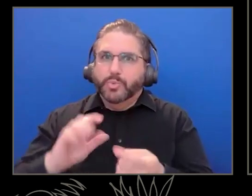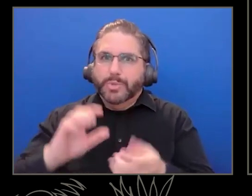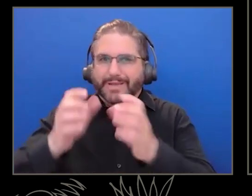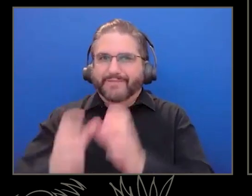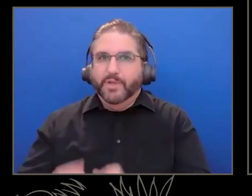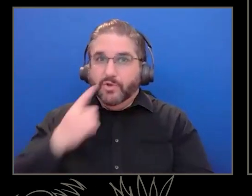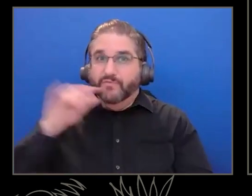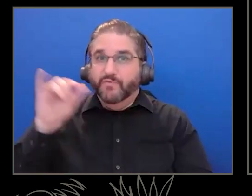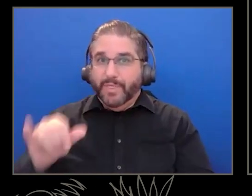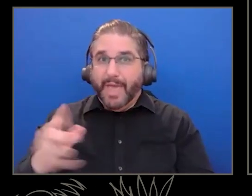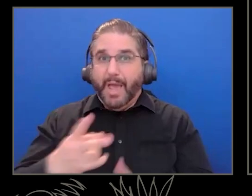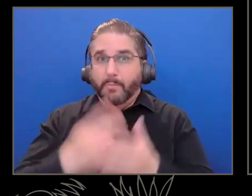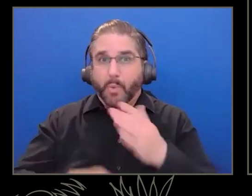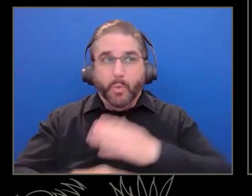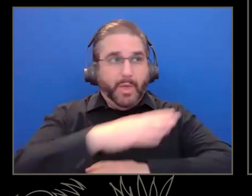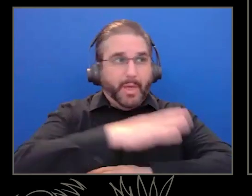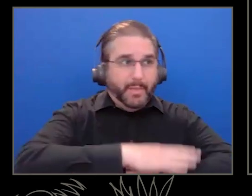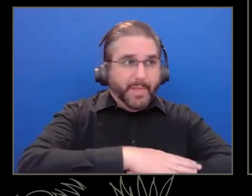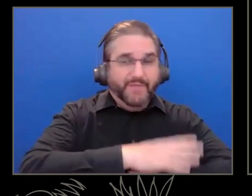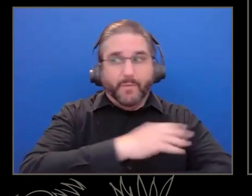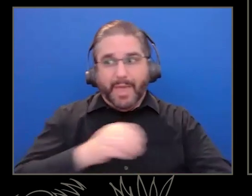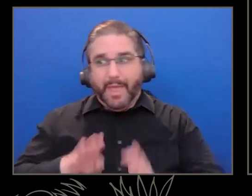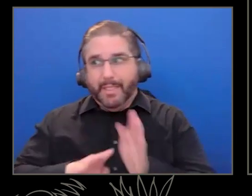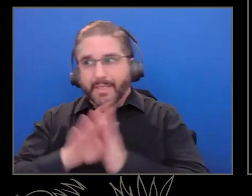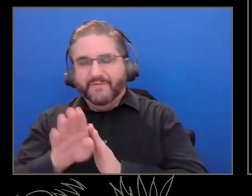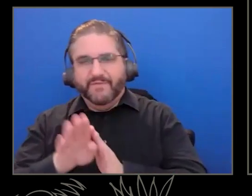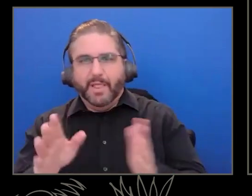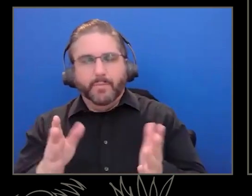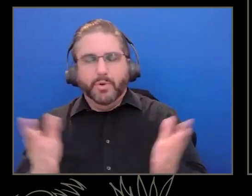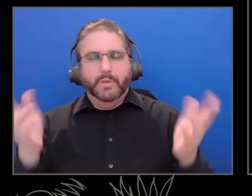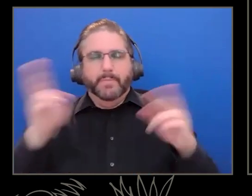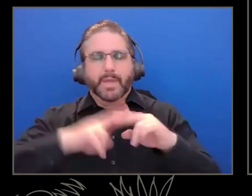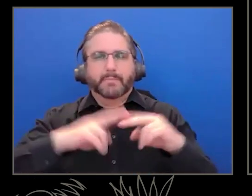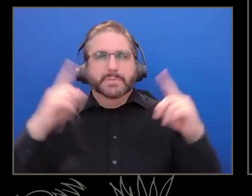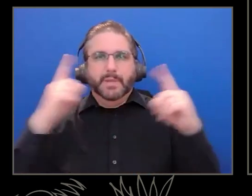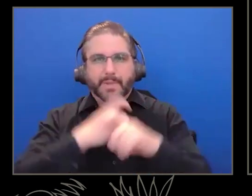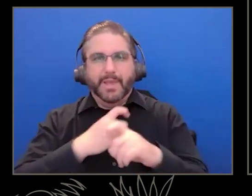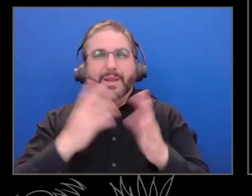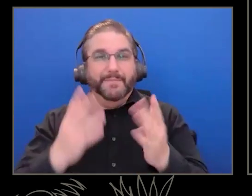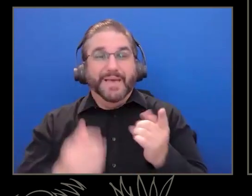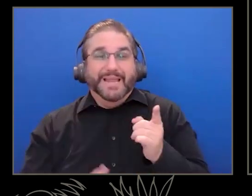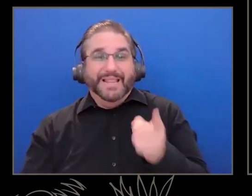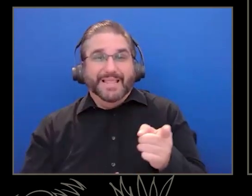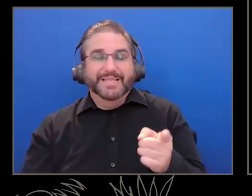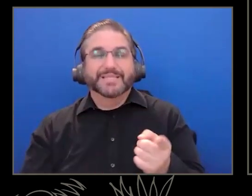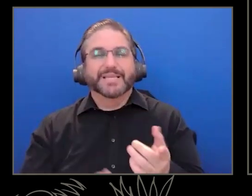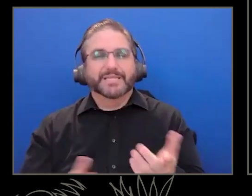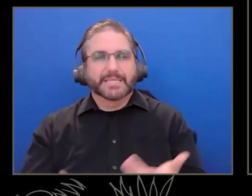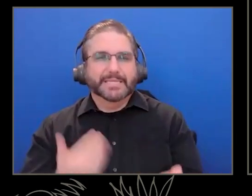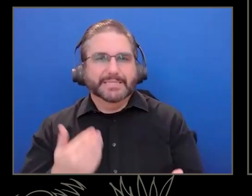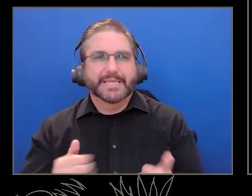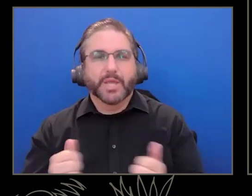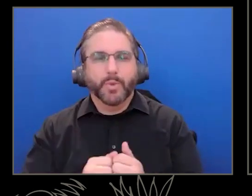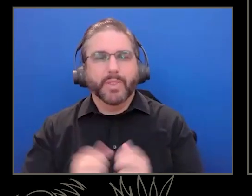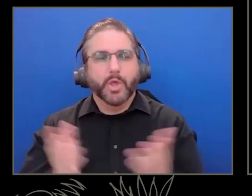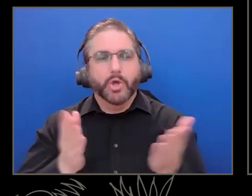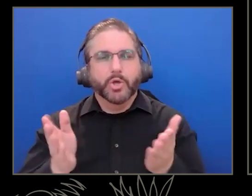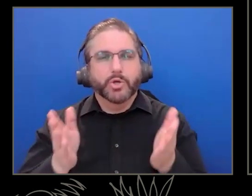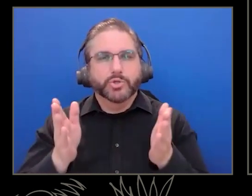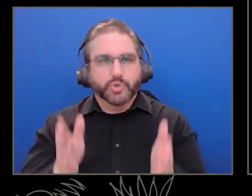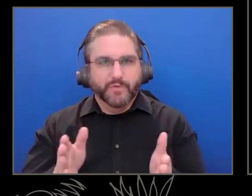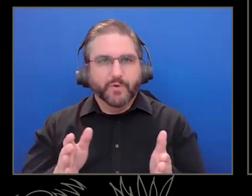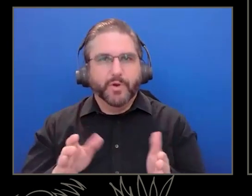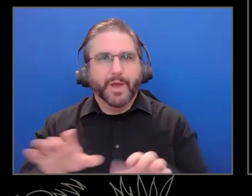and for the developer. And so this is actually quite easy with server actions. In this case,